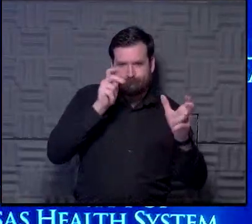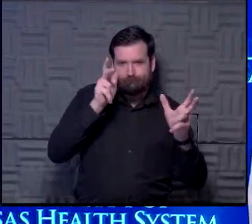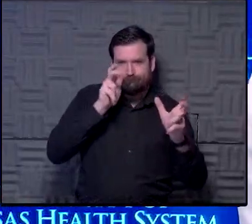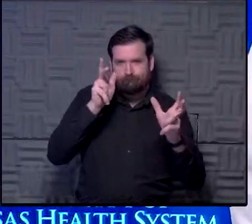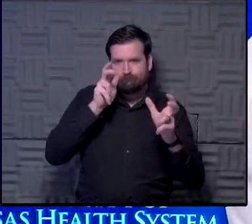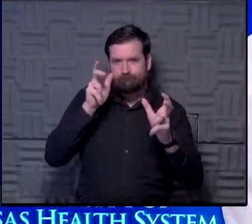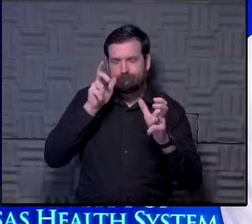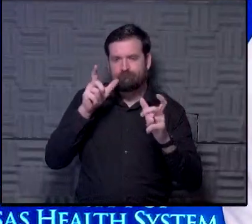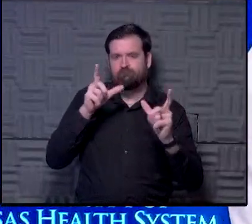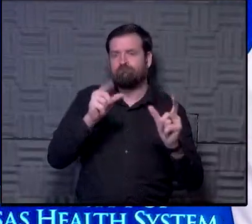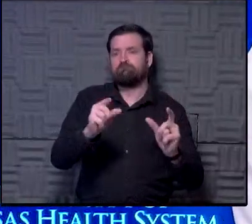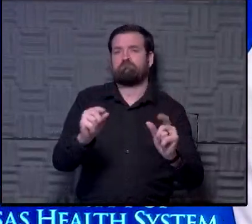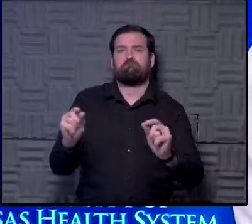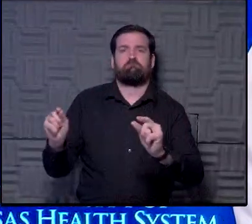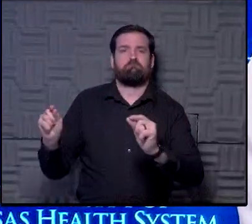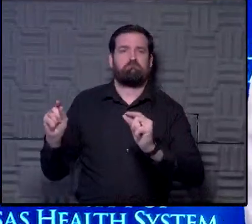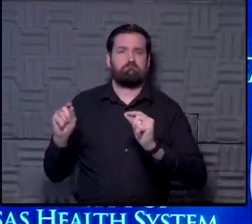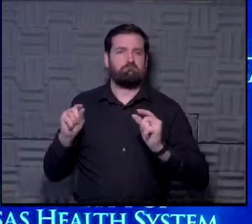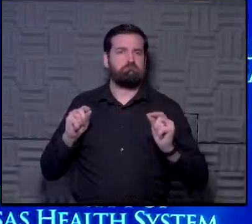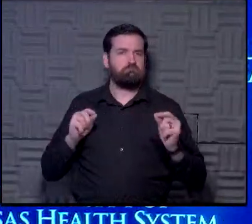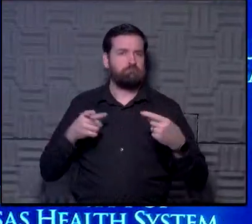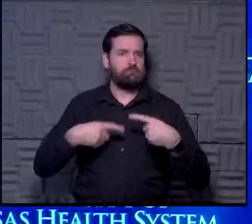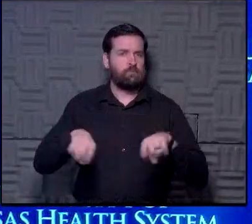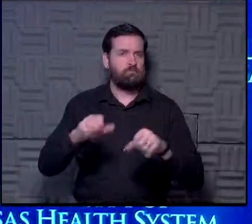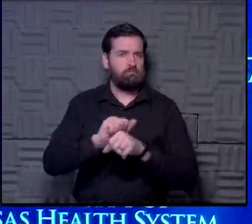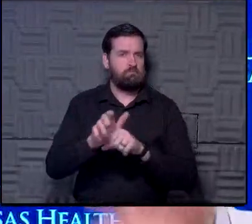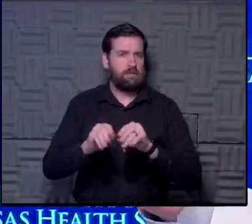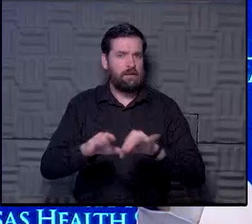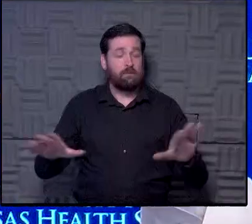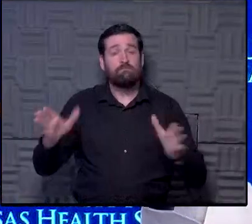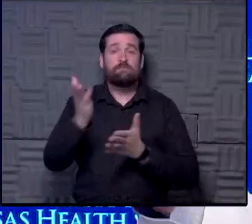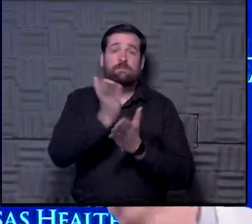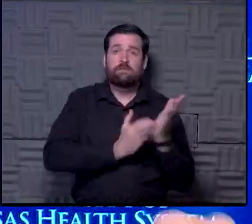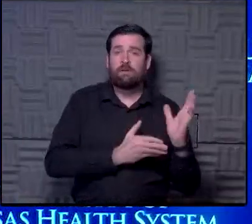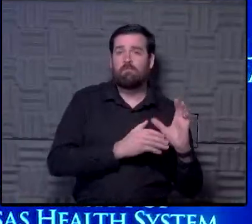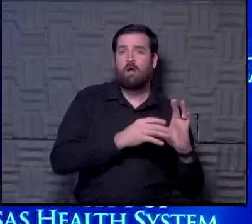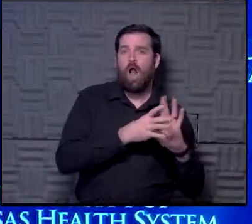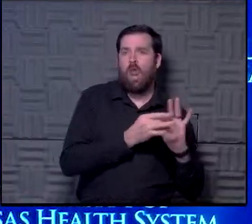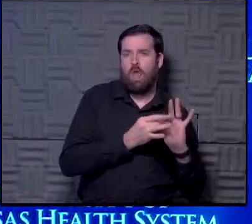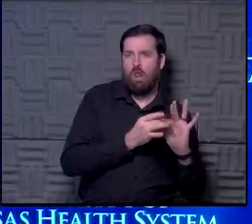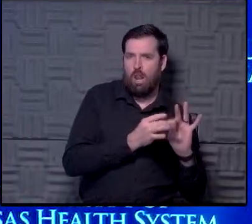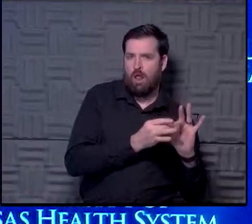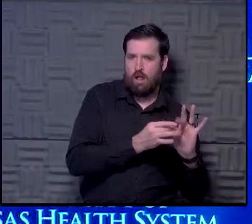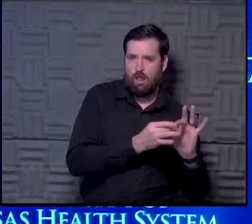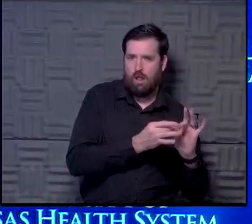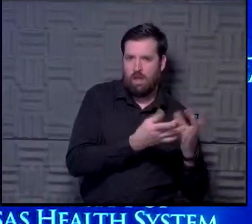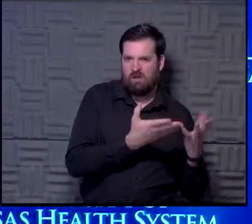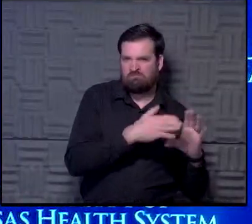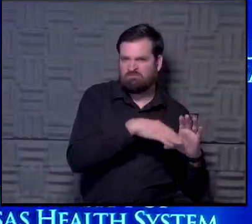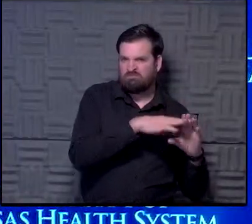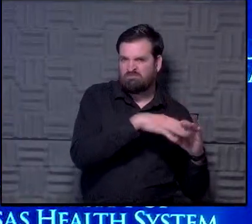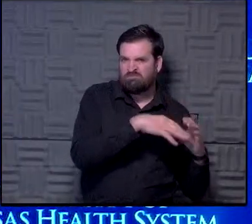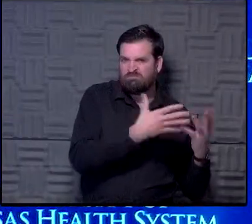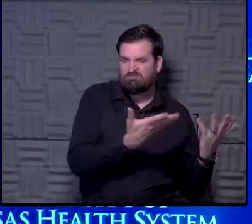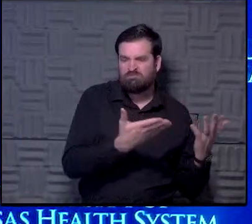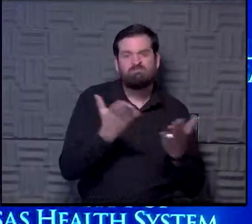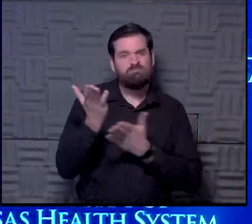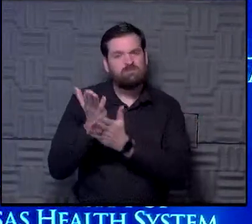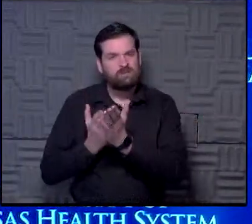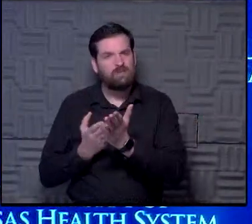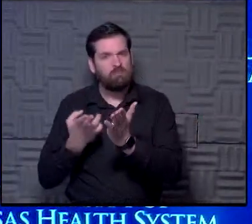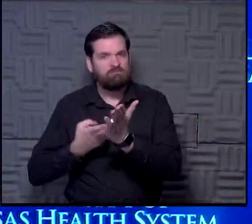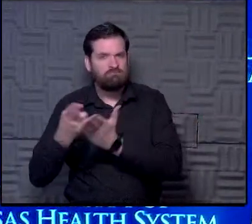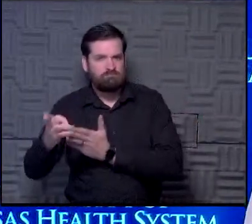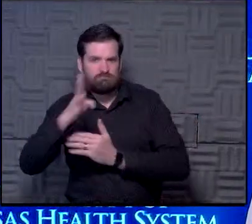this pandemic, there are a lot of them. Some of them flapjack, you've heard us say that before. Some of them are pretty honest